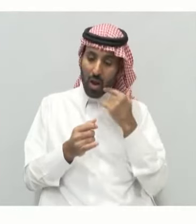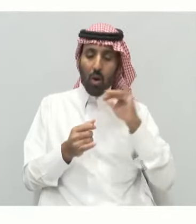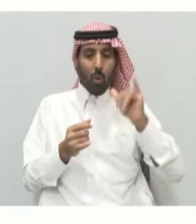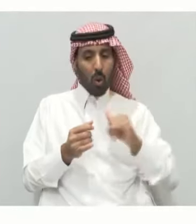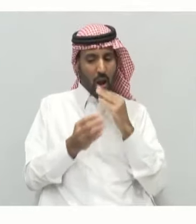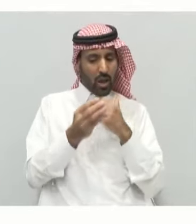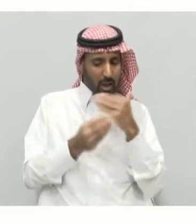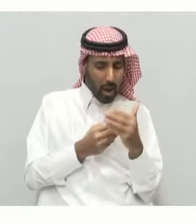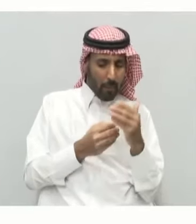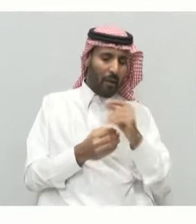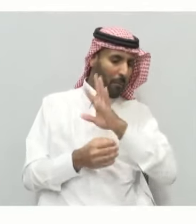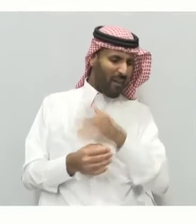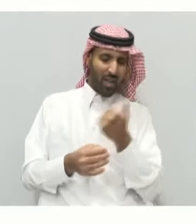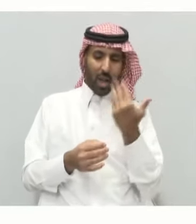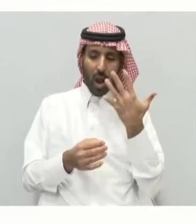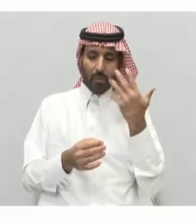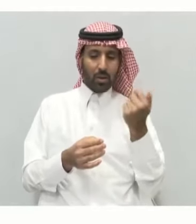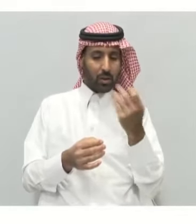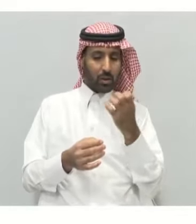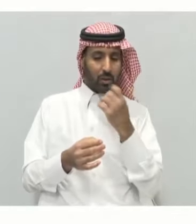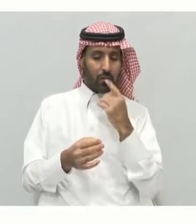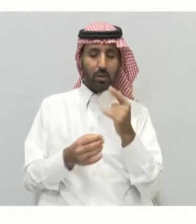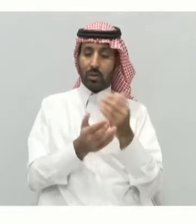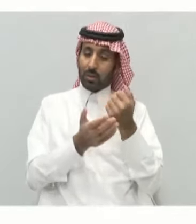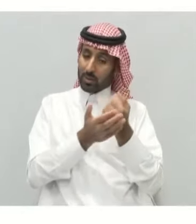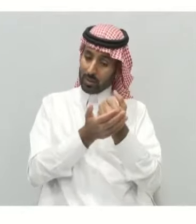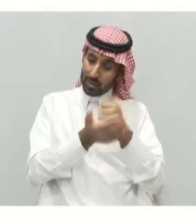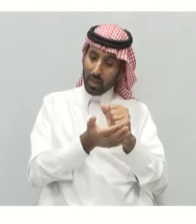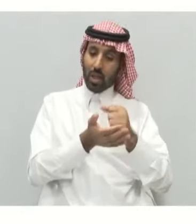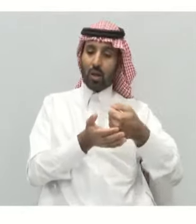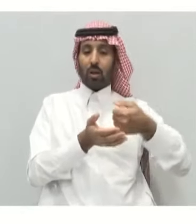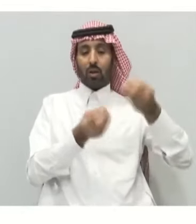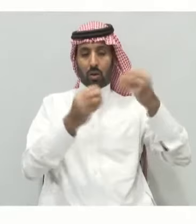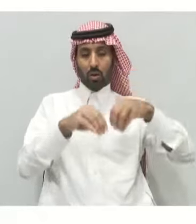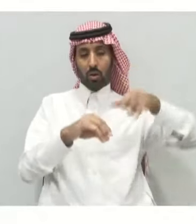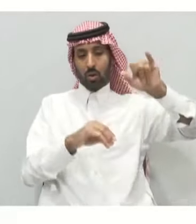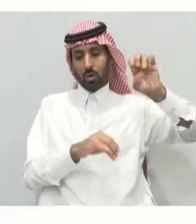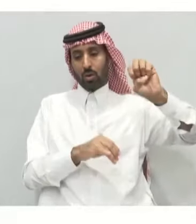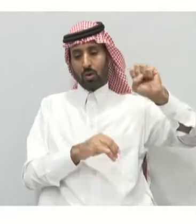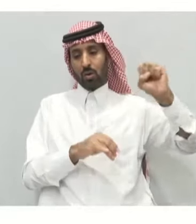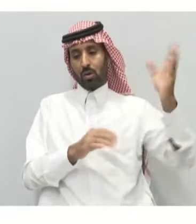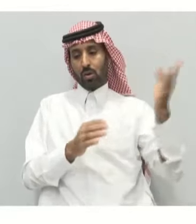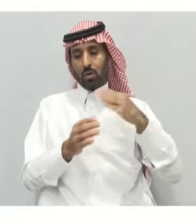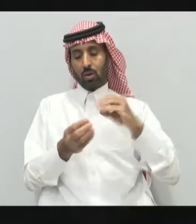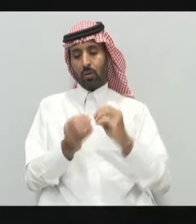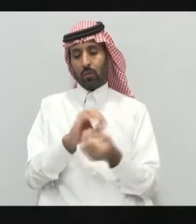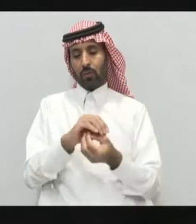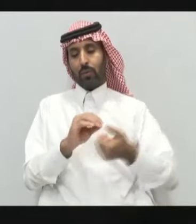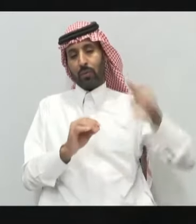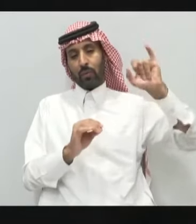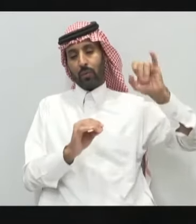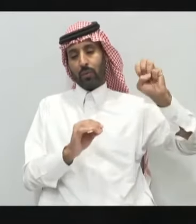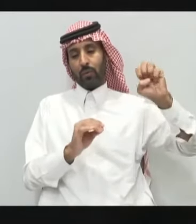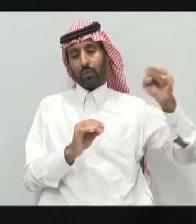study is not preceded by a vowel. So here in this case, we add, we change the Y letter